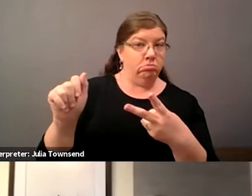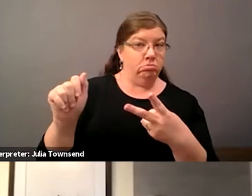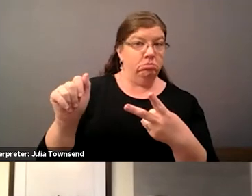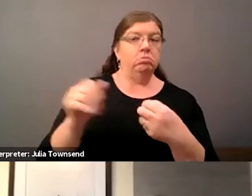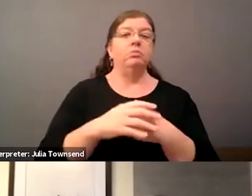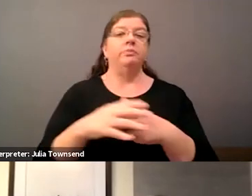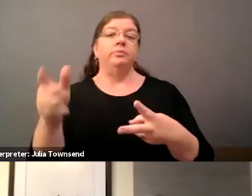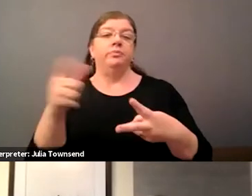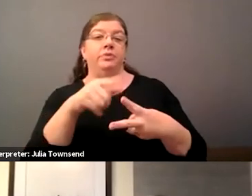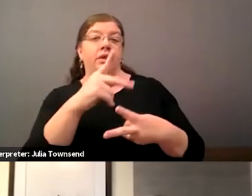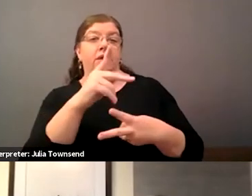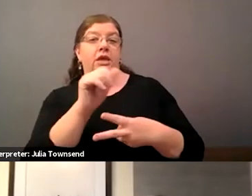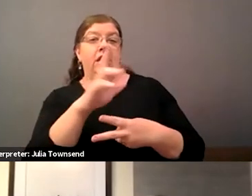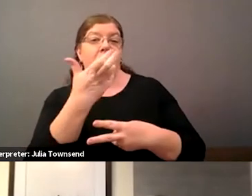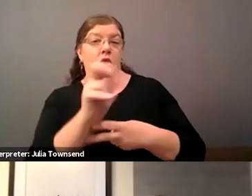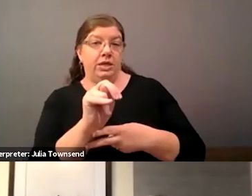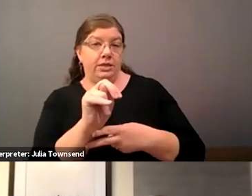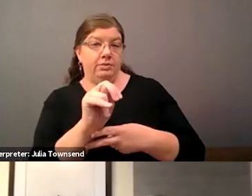mcbride